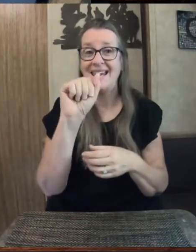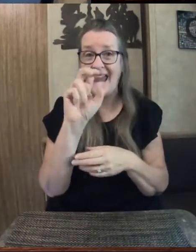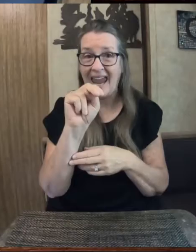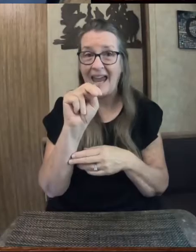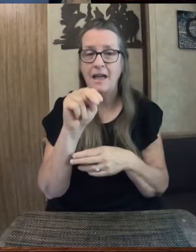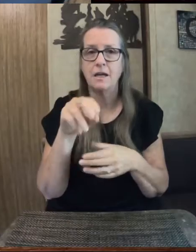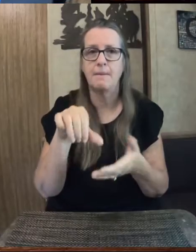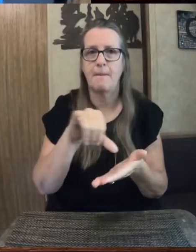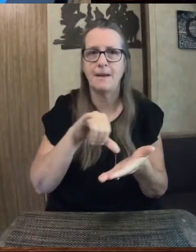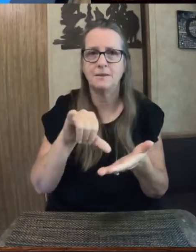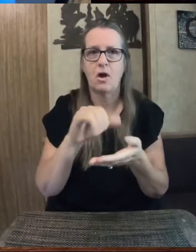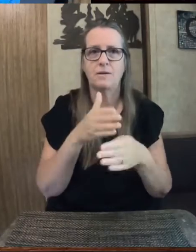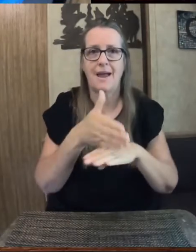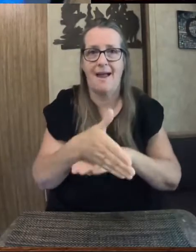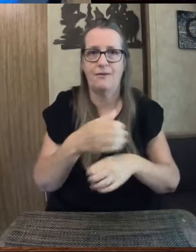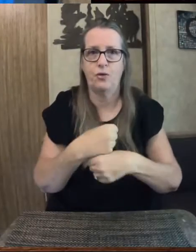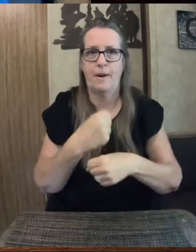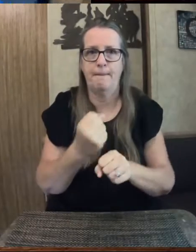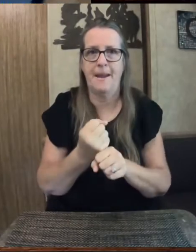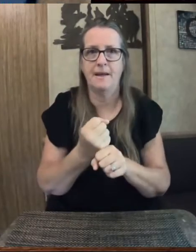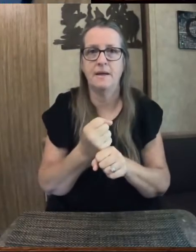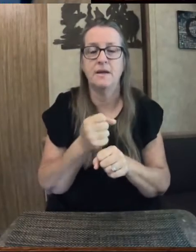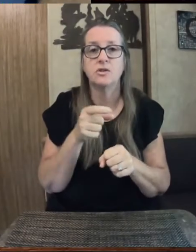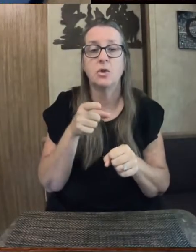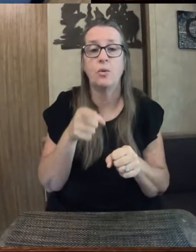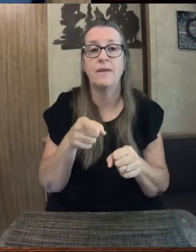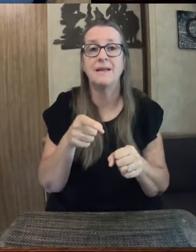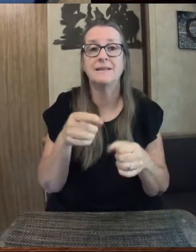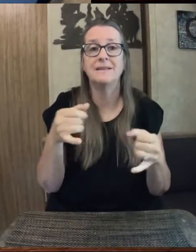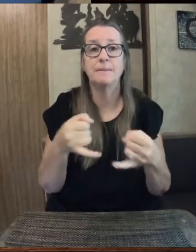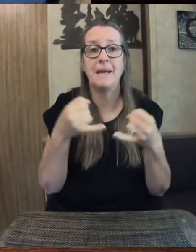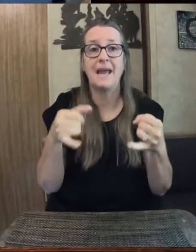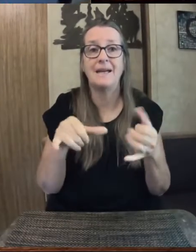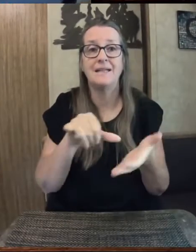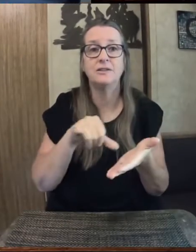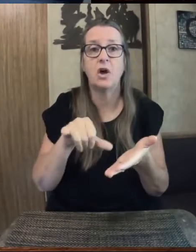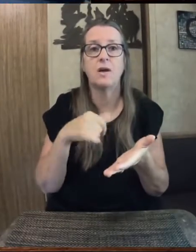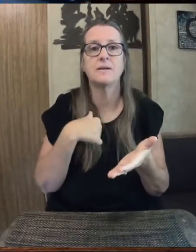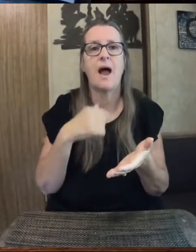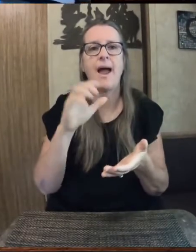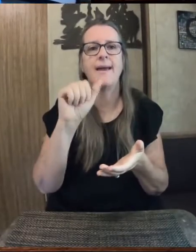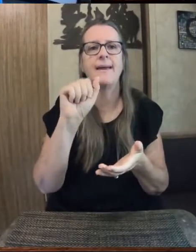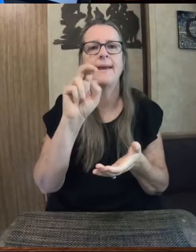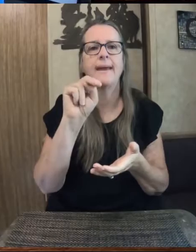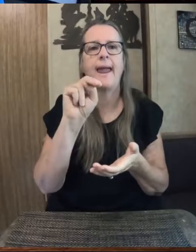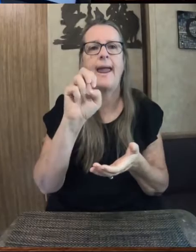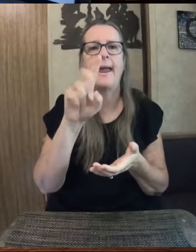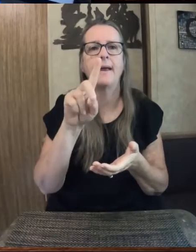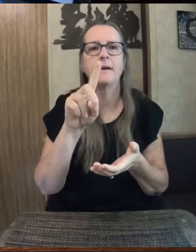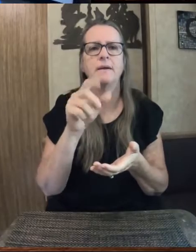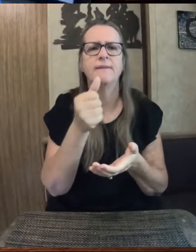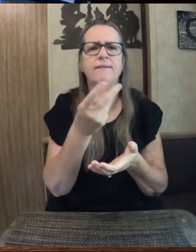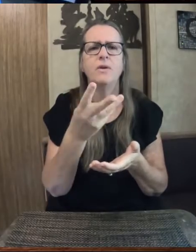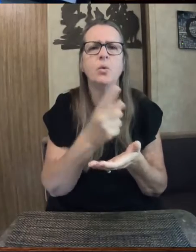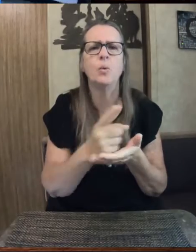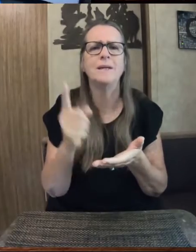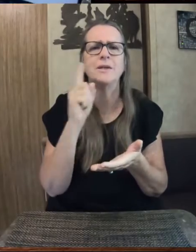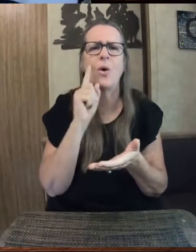sauce after I make it. So this is some spaghetti sauce that I canned a couple weeks ago.